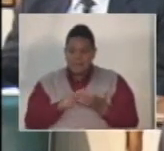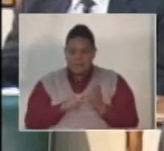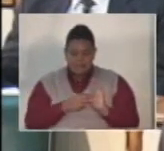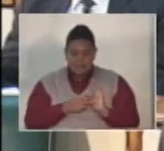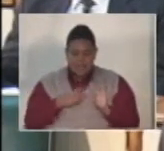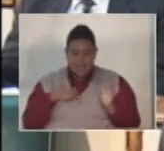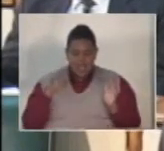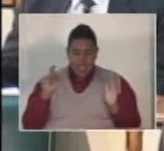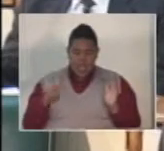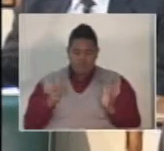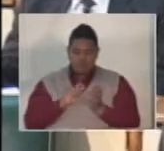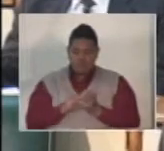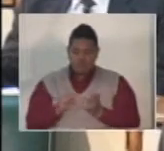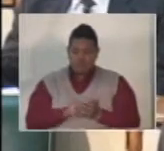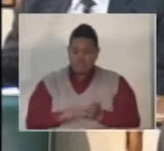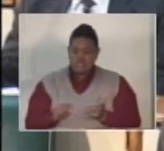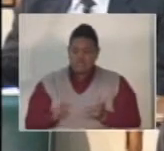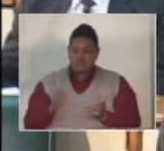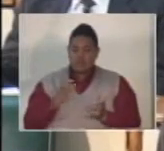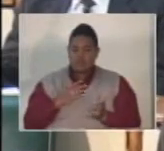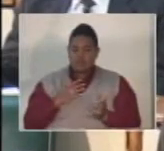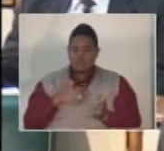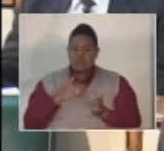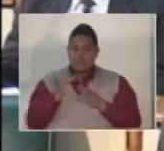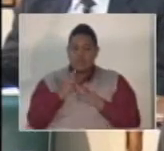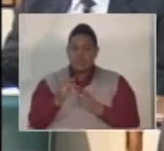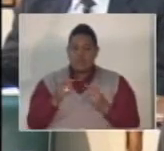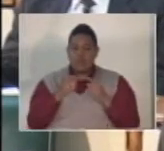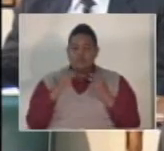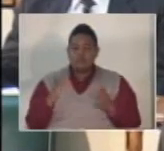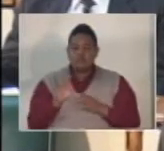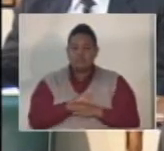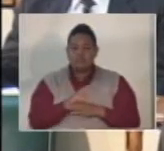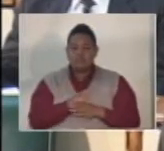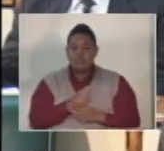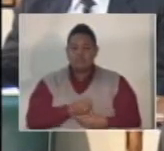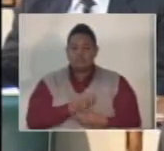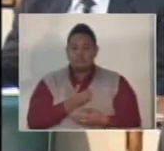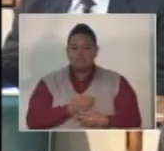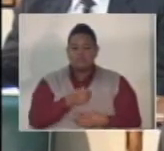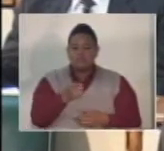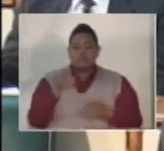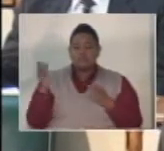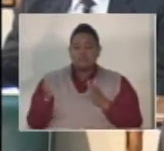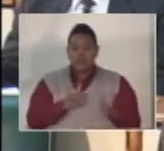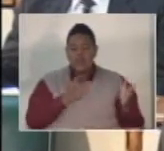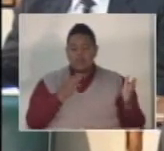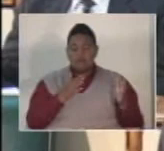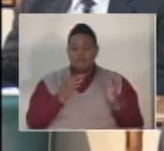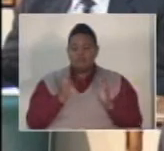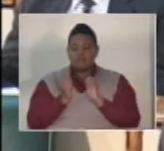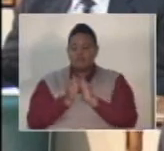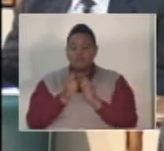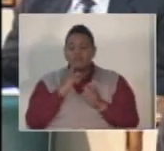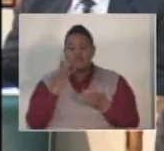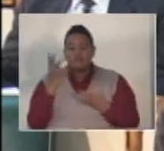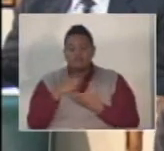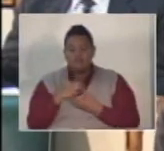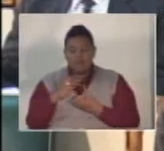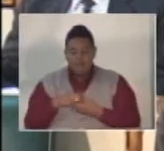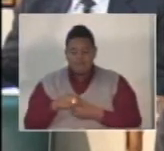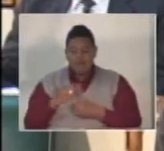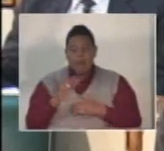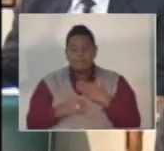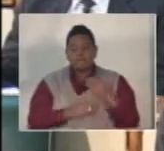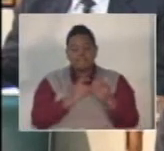I have today written to my colleague, Leader of Opposition Business, expressing these intentions with a view to engage in a process